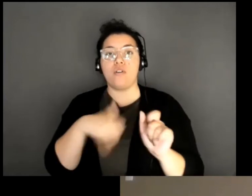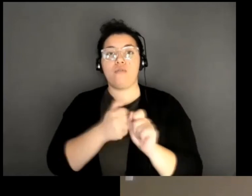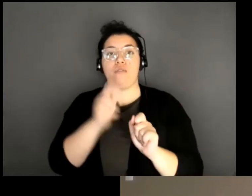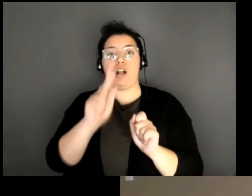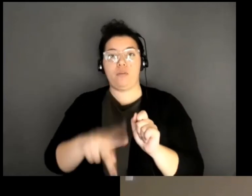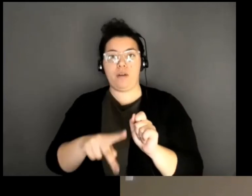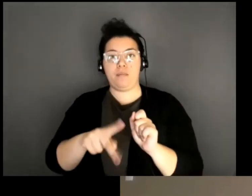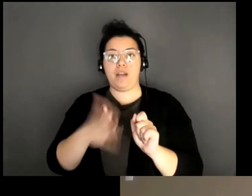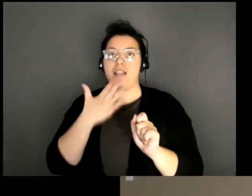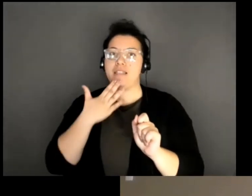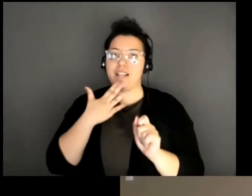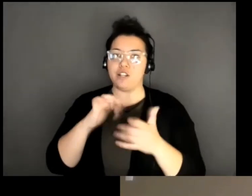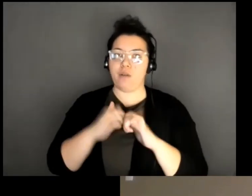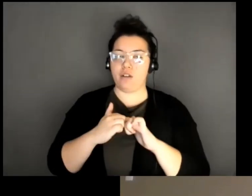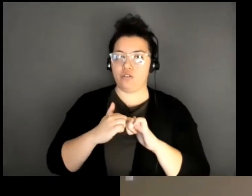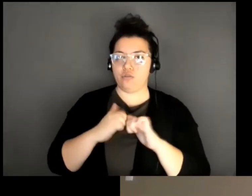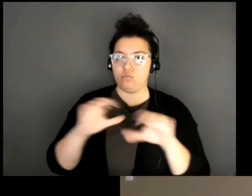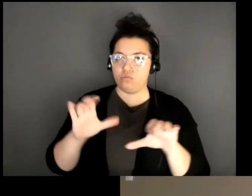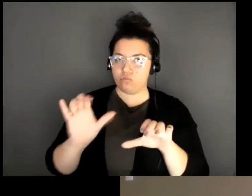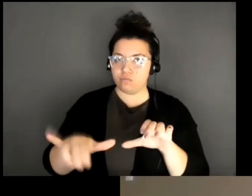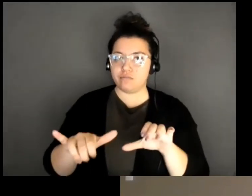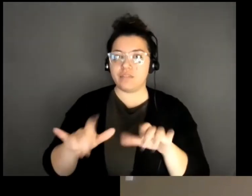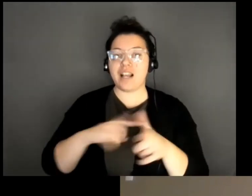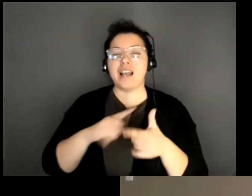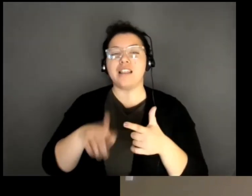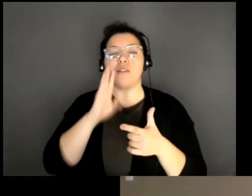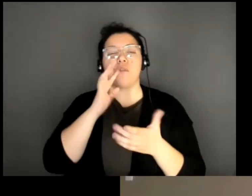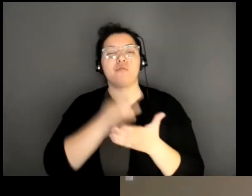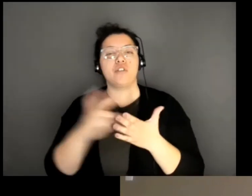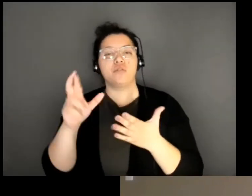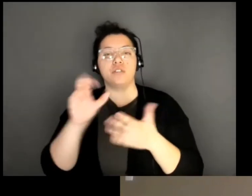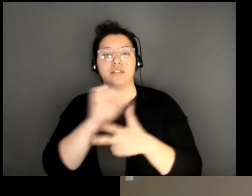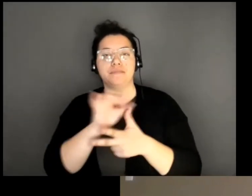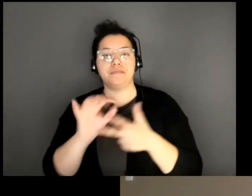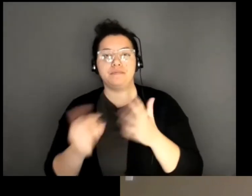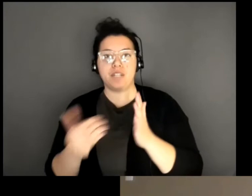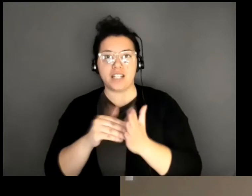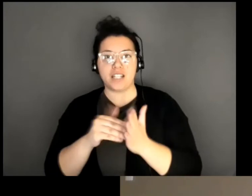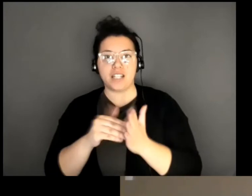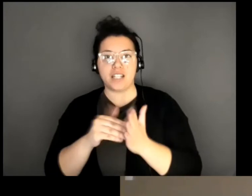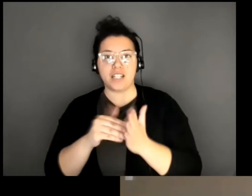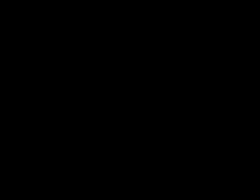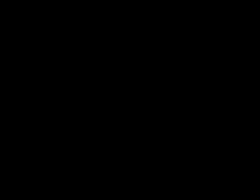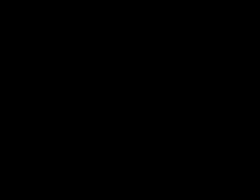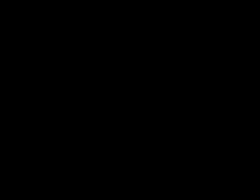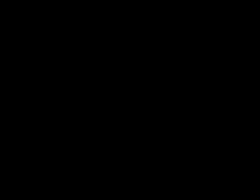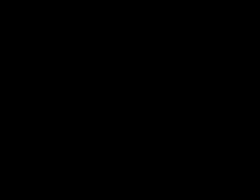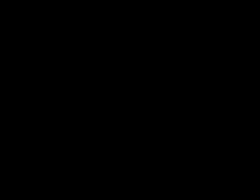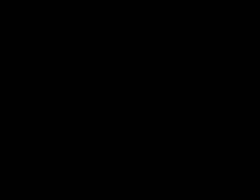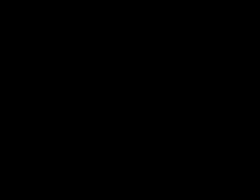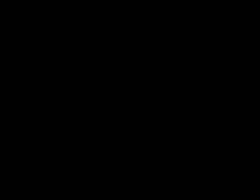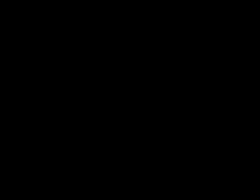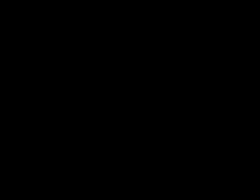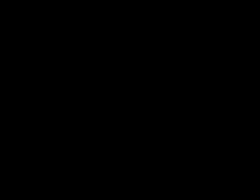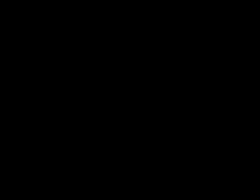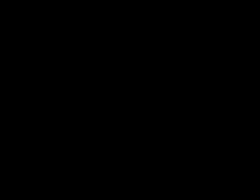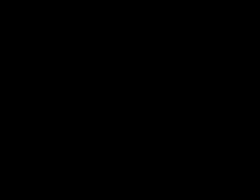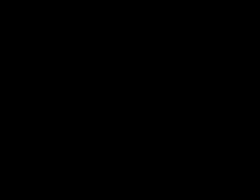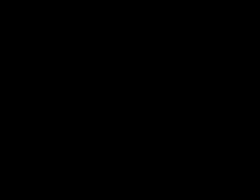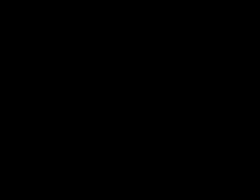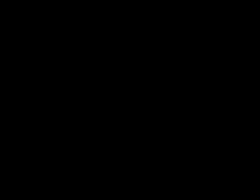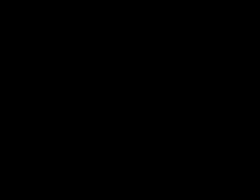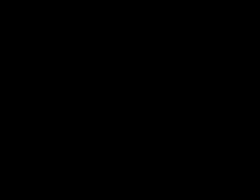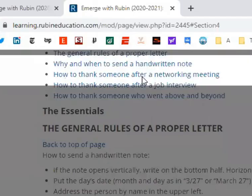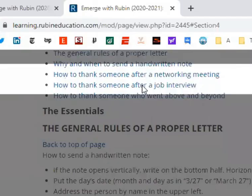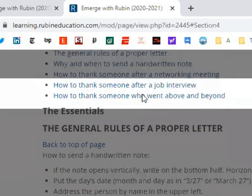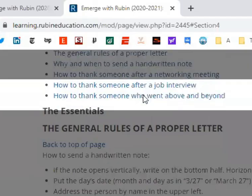then reiterate the resources for the teacher. So let me share my screen once more. Hop back over, get my chat going.